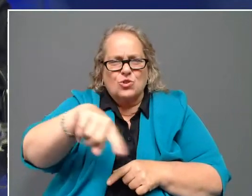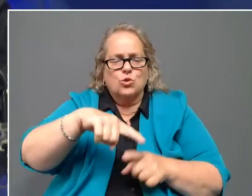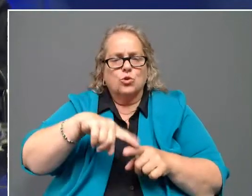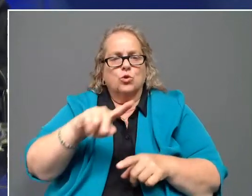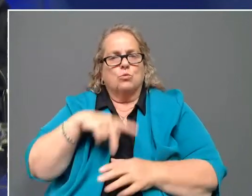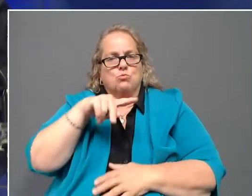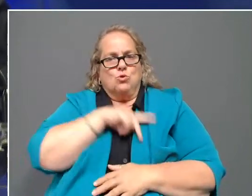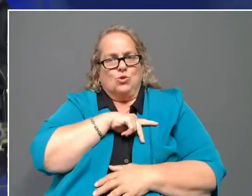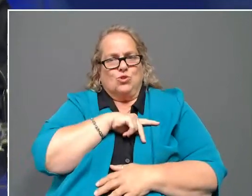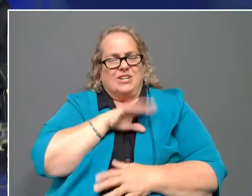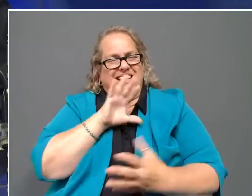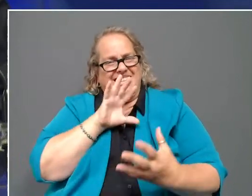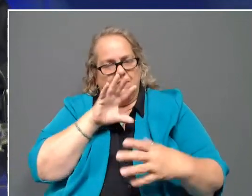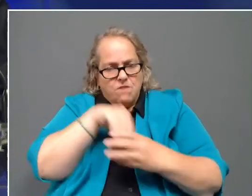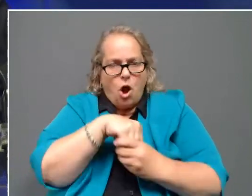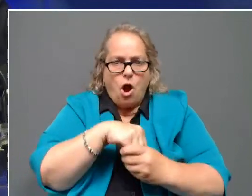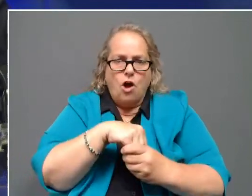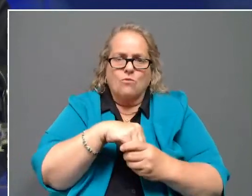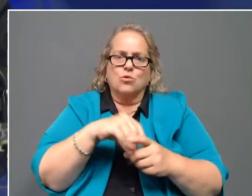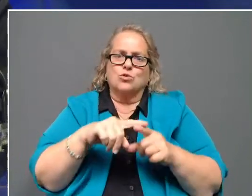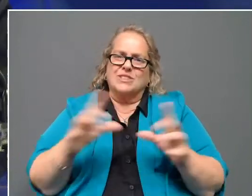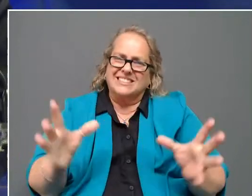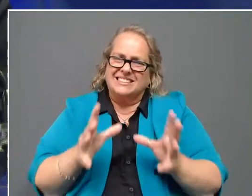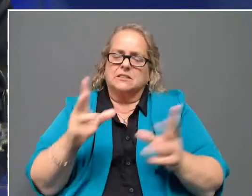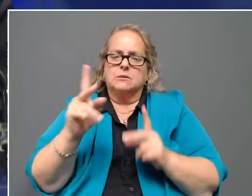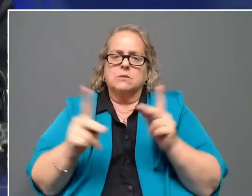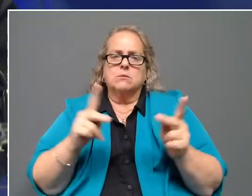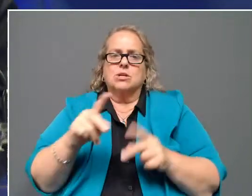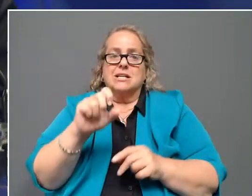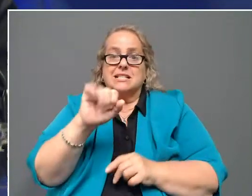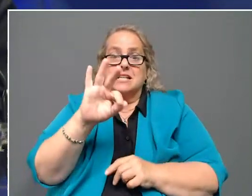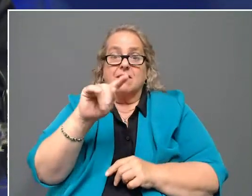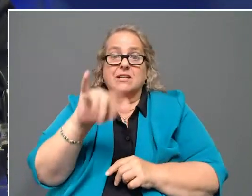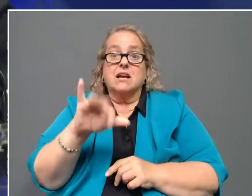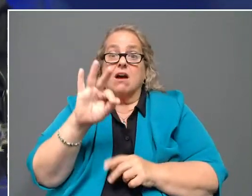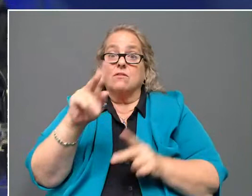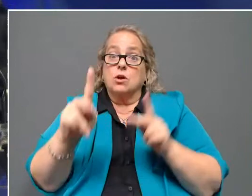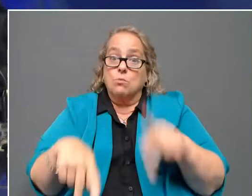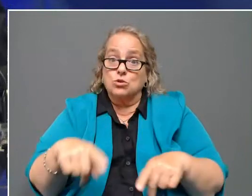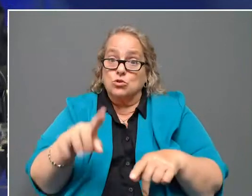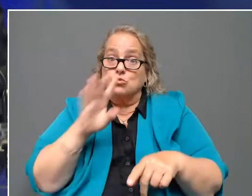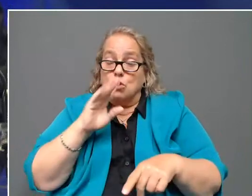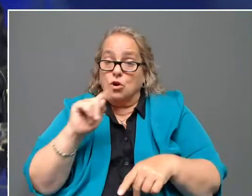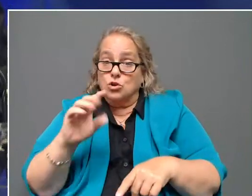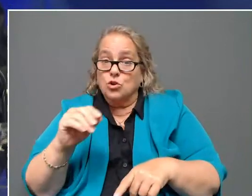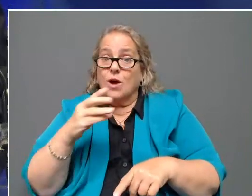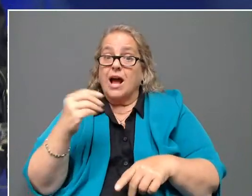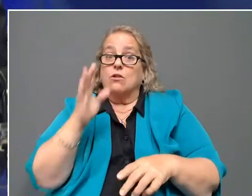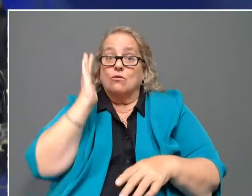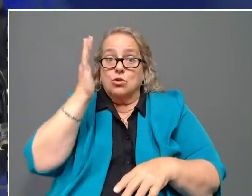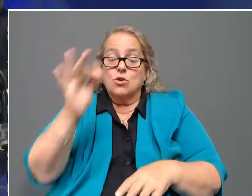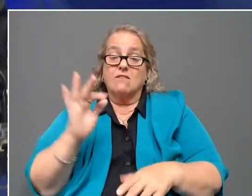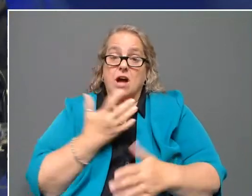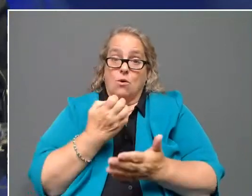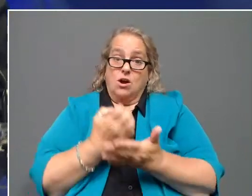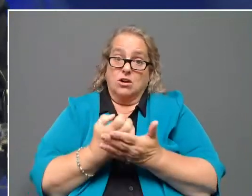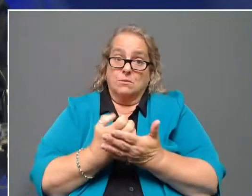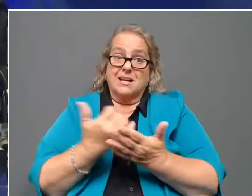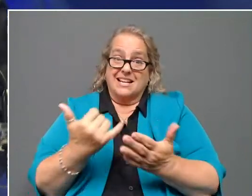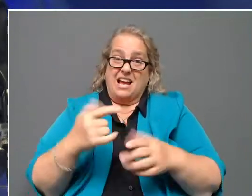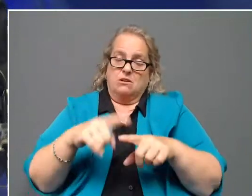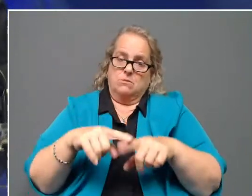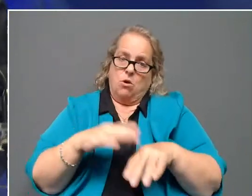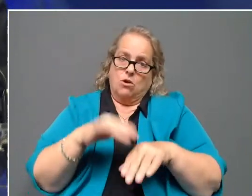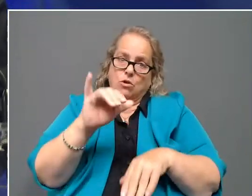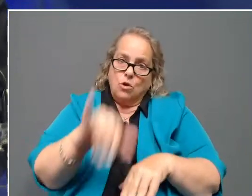certain circumstances, but the safety of the person you're talking to and the future of our economy depend now on those personal,